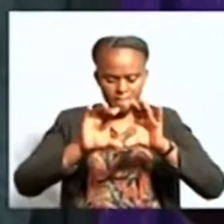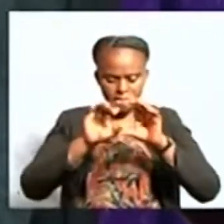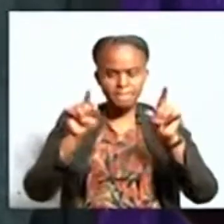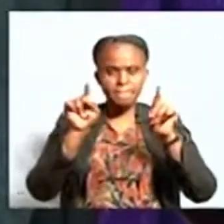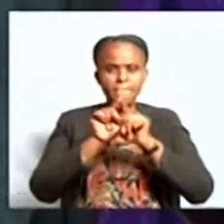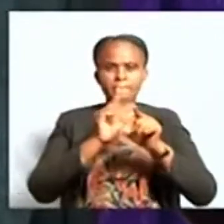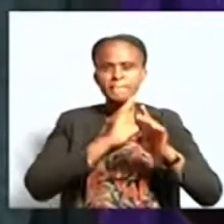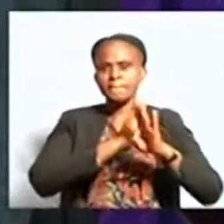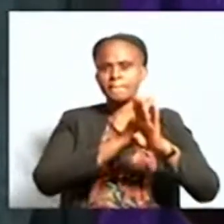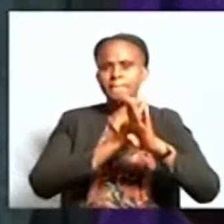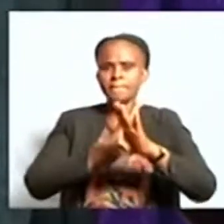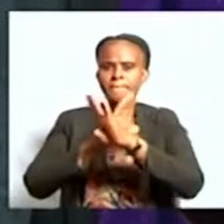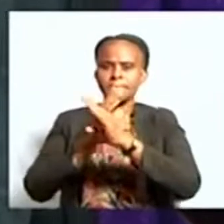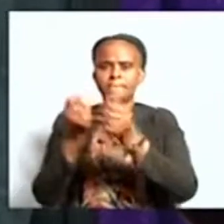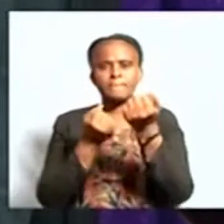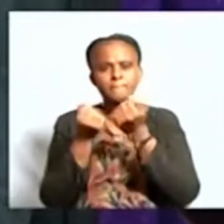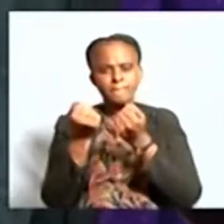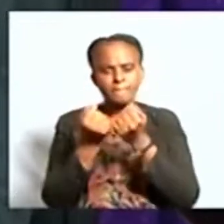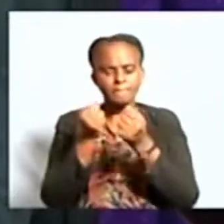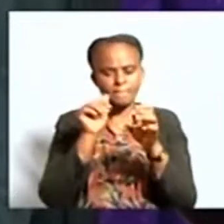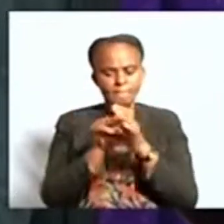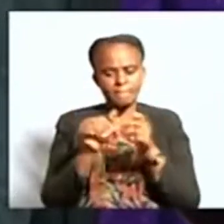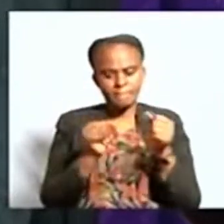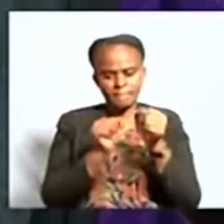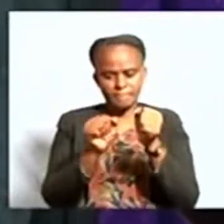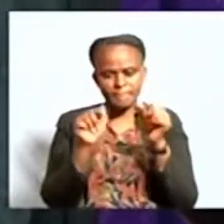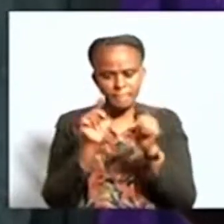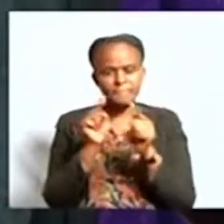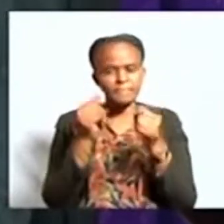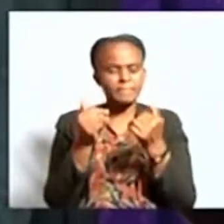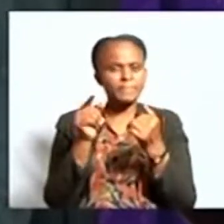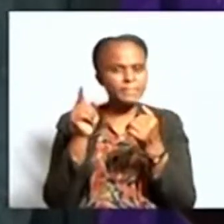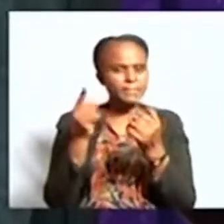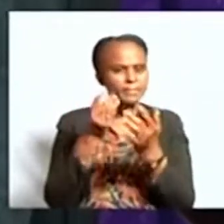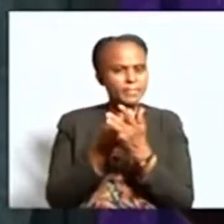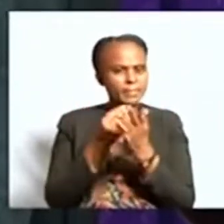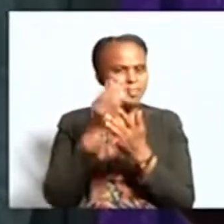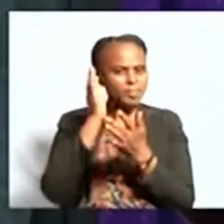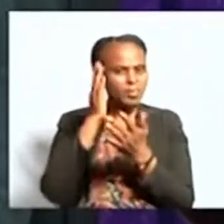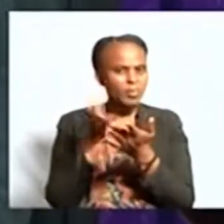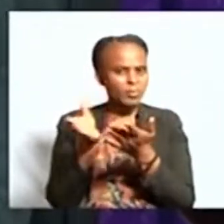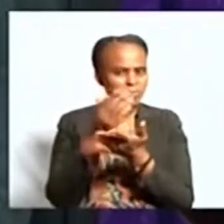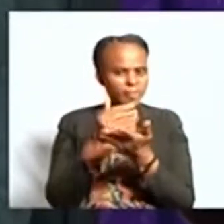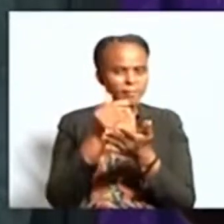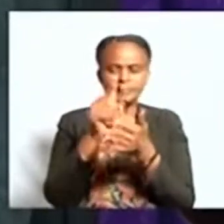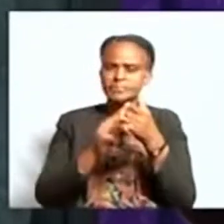block the vehicles on the system, and the necessary fees shall be collected the